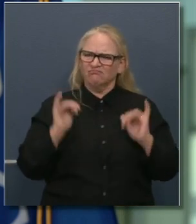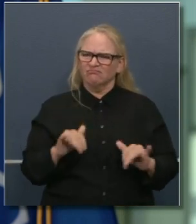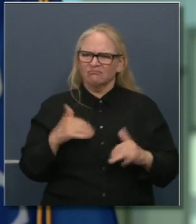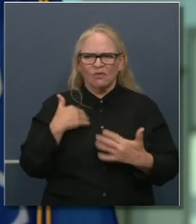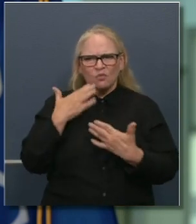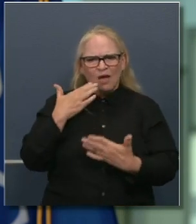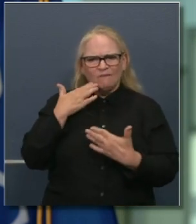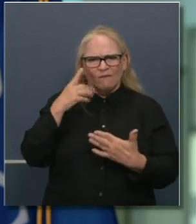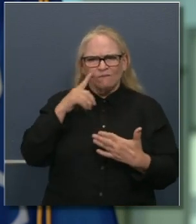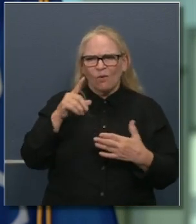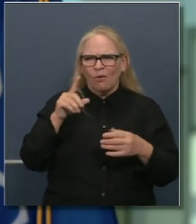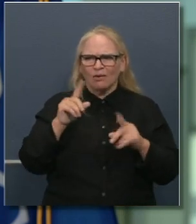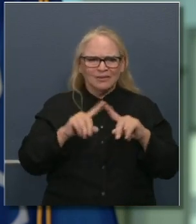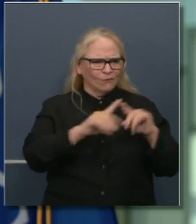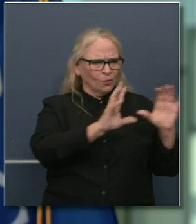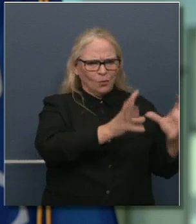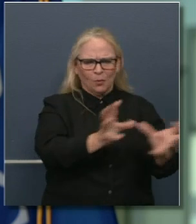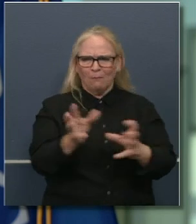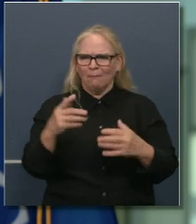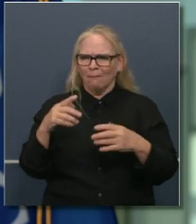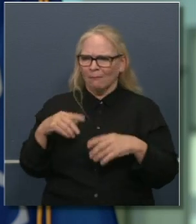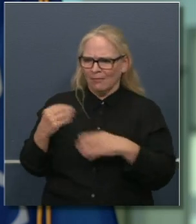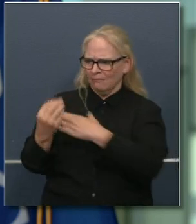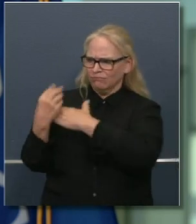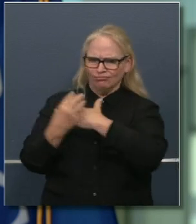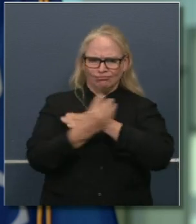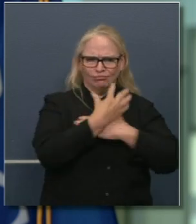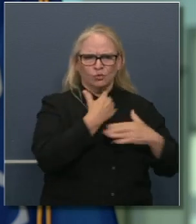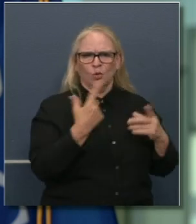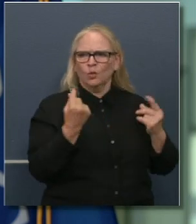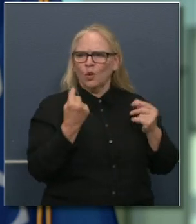many stakeholders. Jeremy White, Politico.